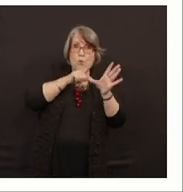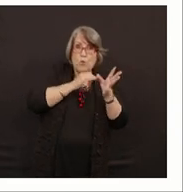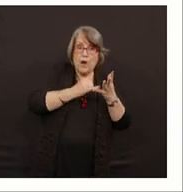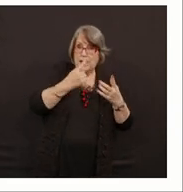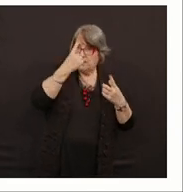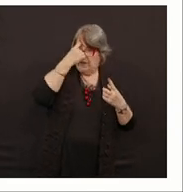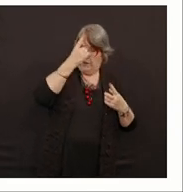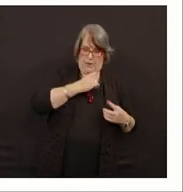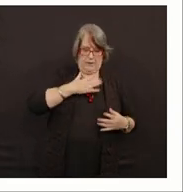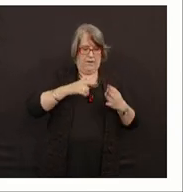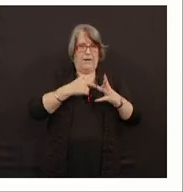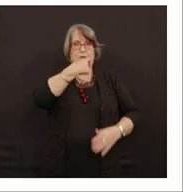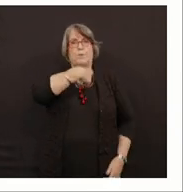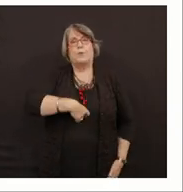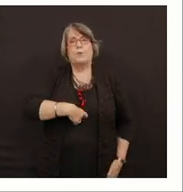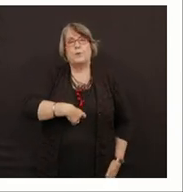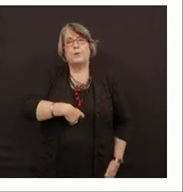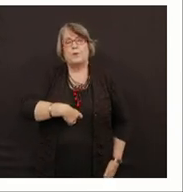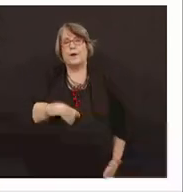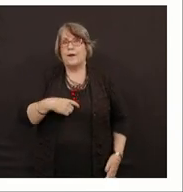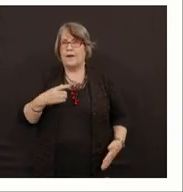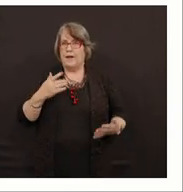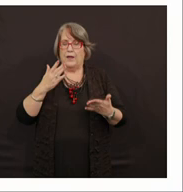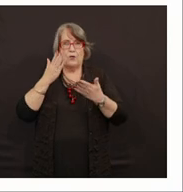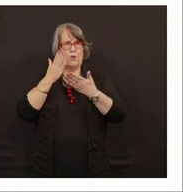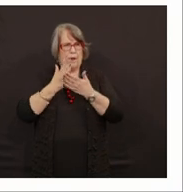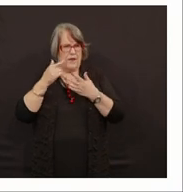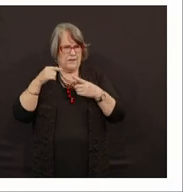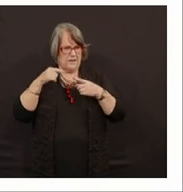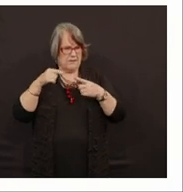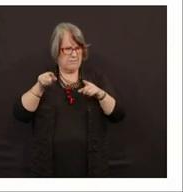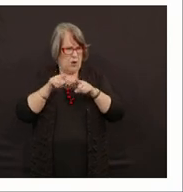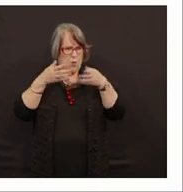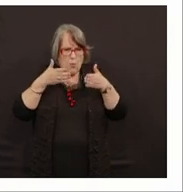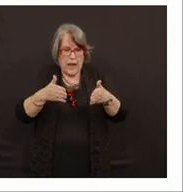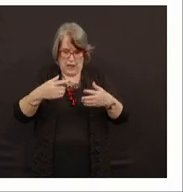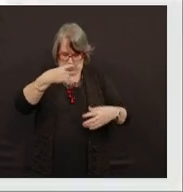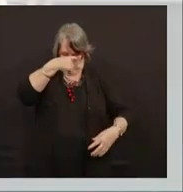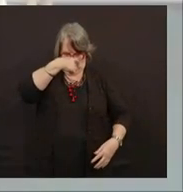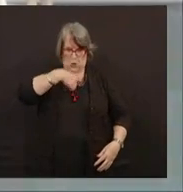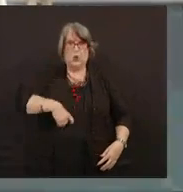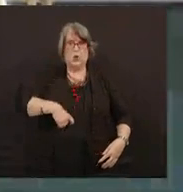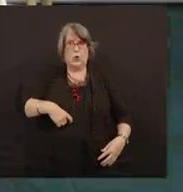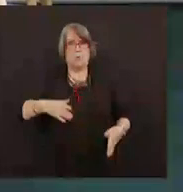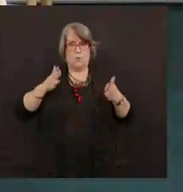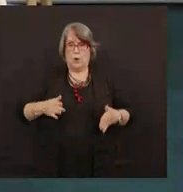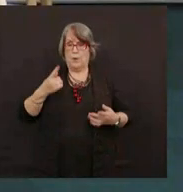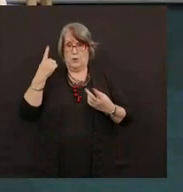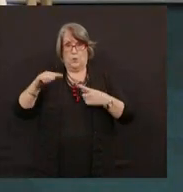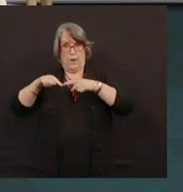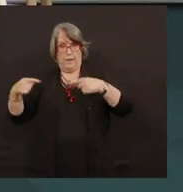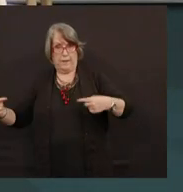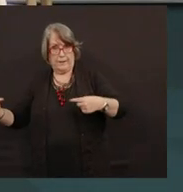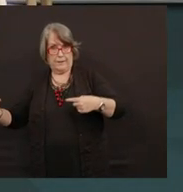ourselves as human beings. And there's been an indoctrination that, you know, to be human is one thing, and to